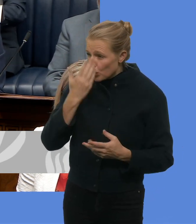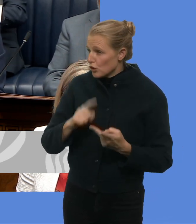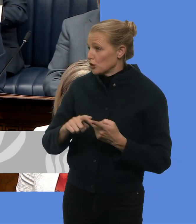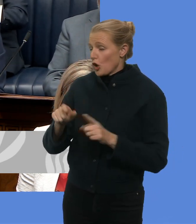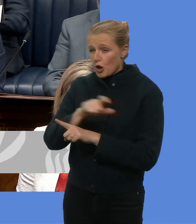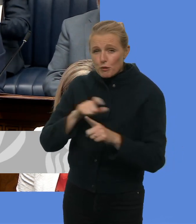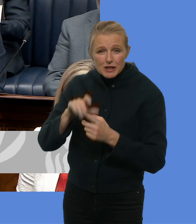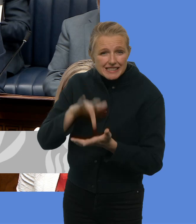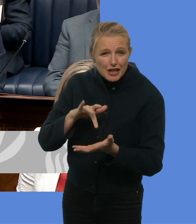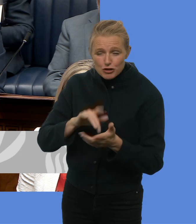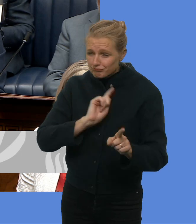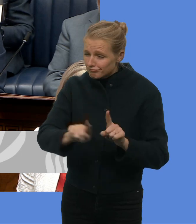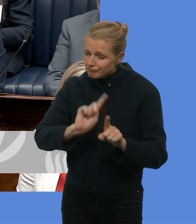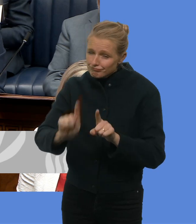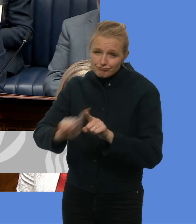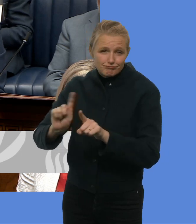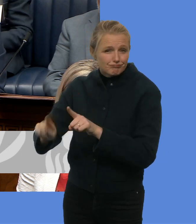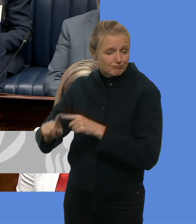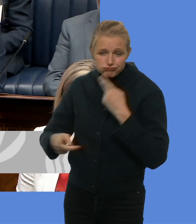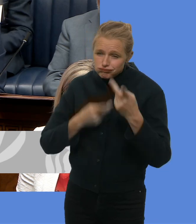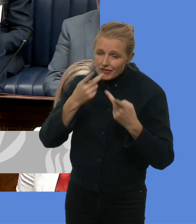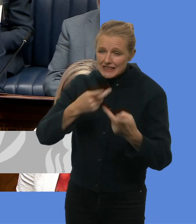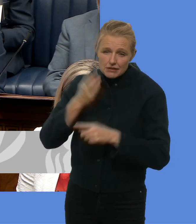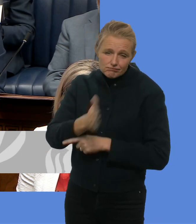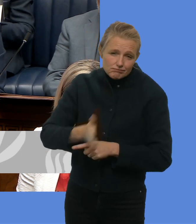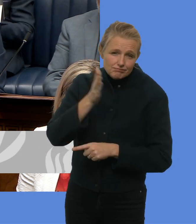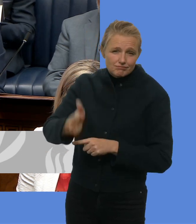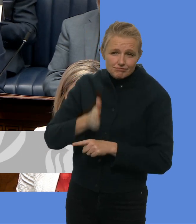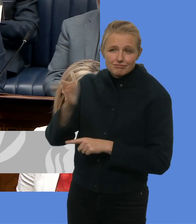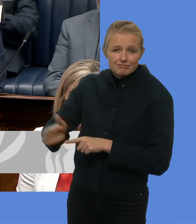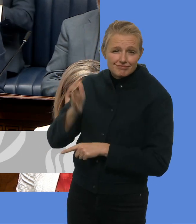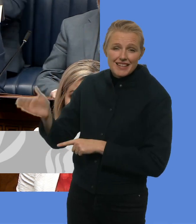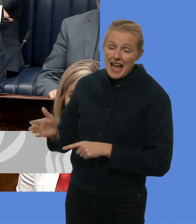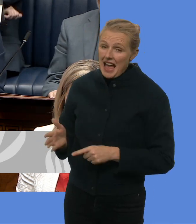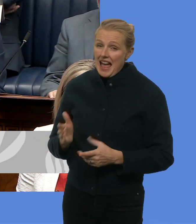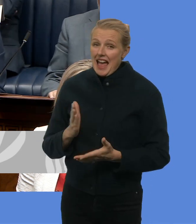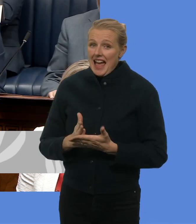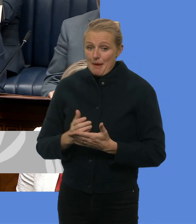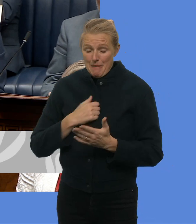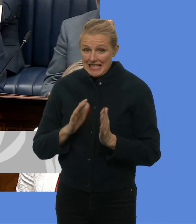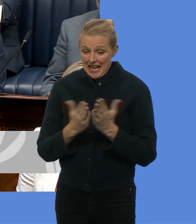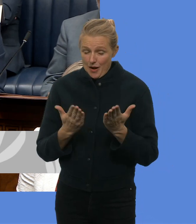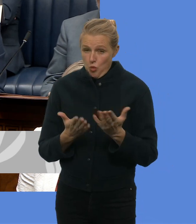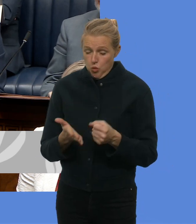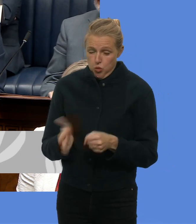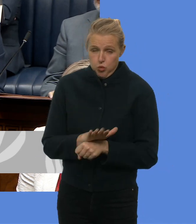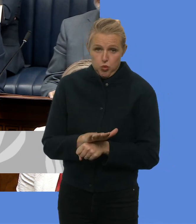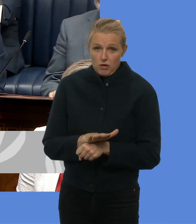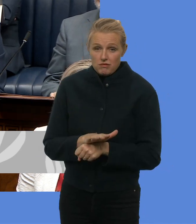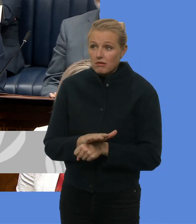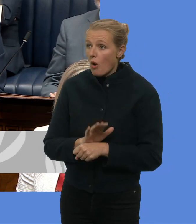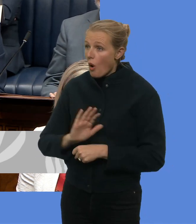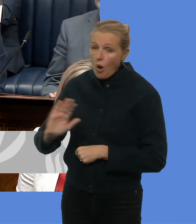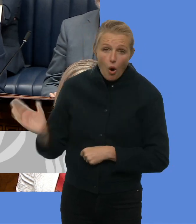community facilities that represent every part of our society. Given the significant demands in my diary, it would not be possible to